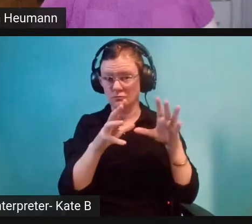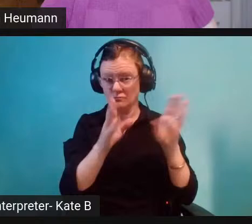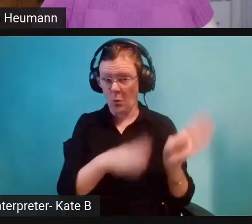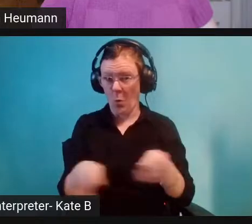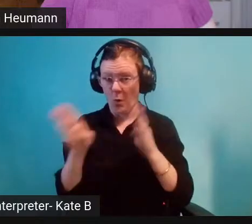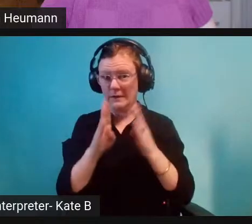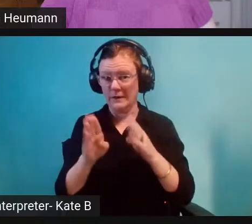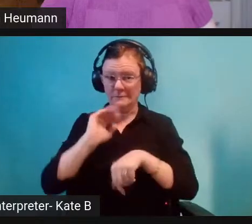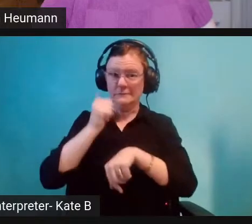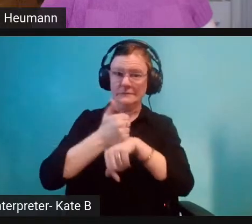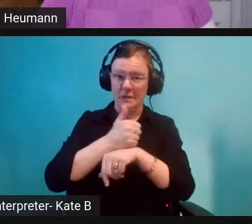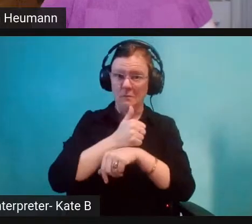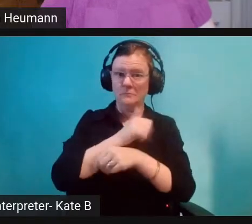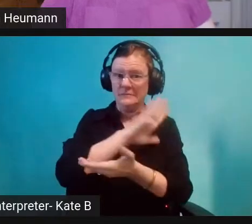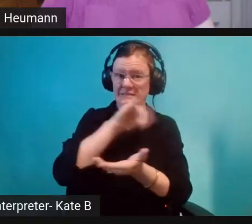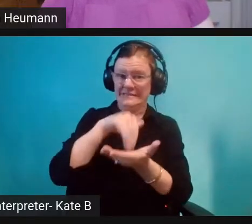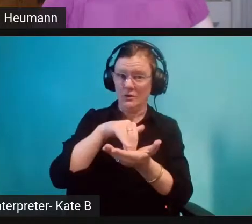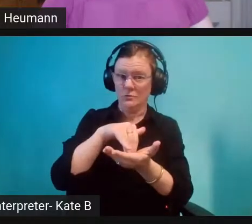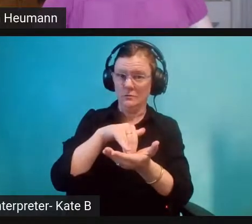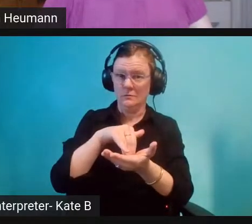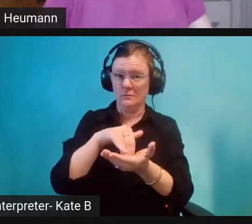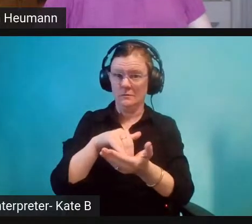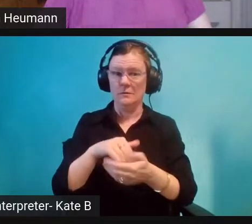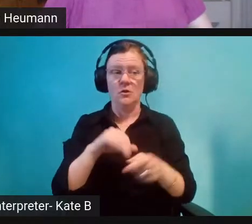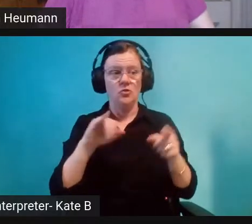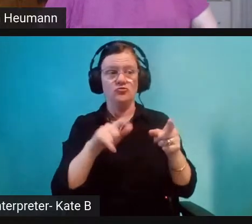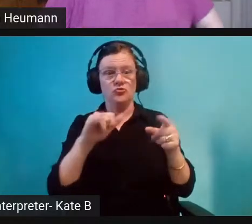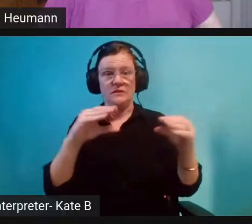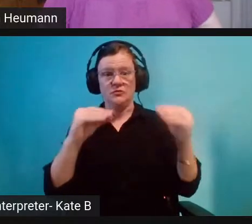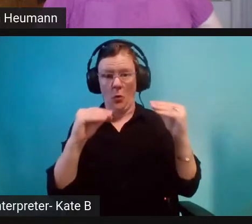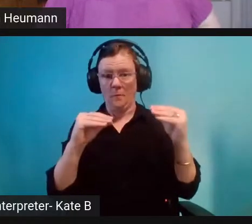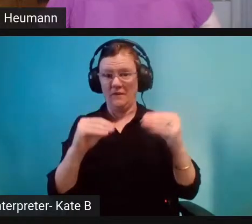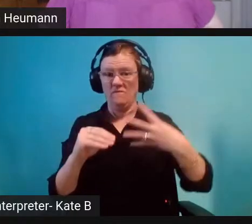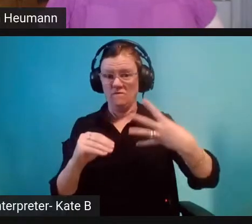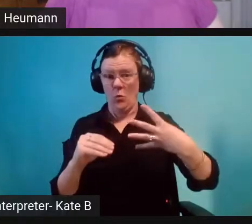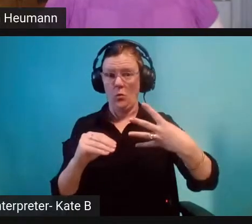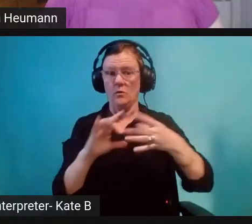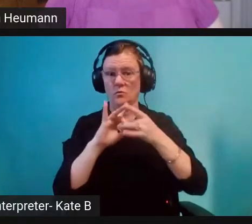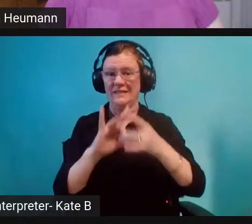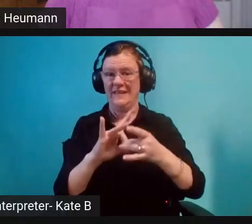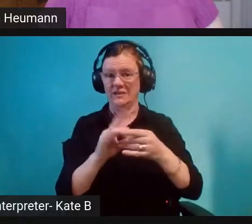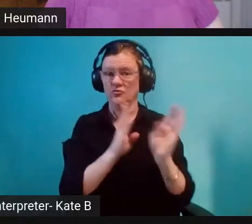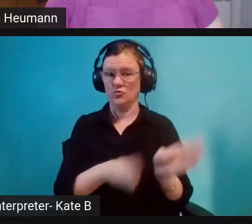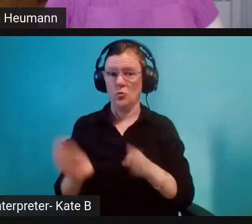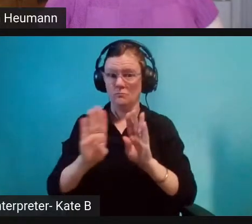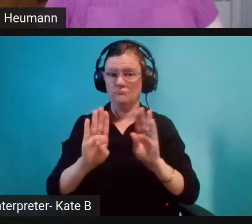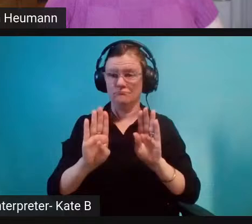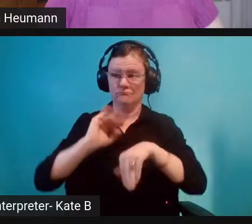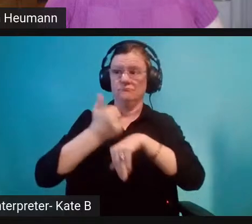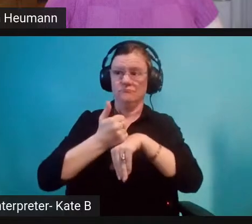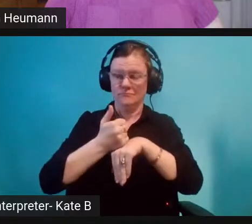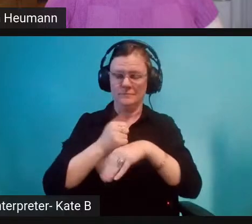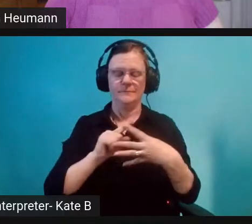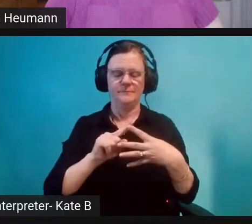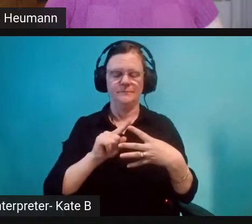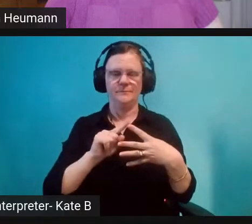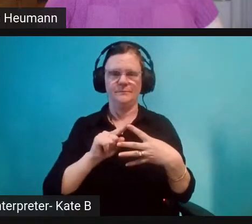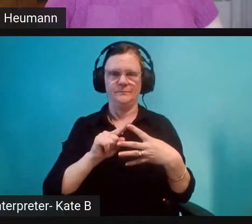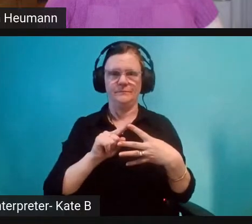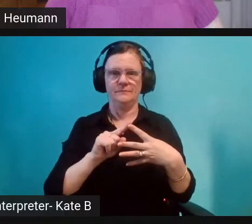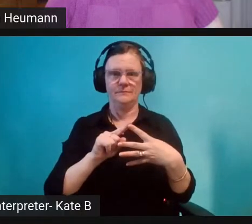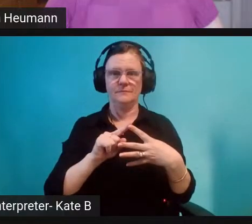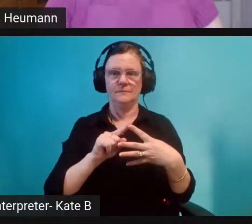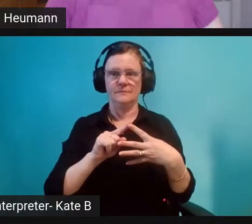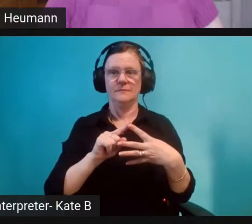were some of the top 4 things I learned from Judy about organizing. I'm just going to list them very quickly. One is, a